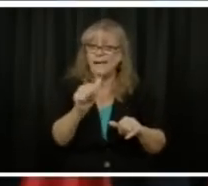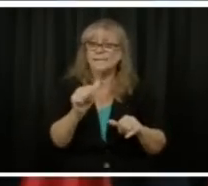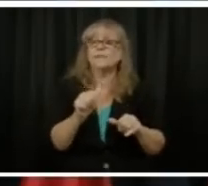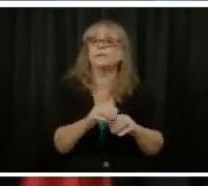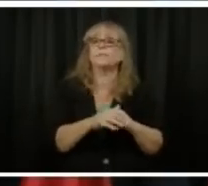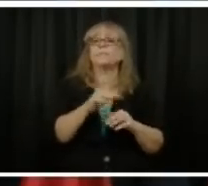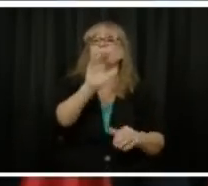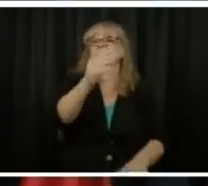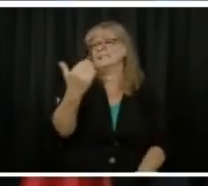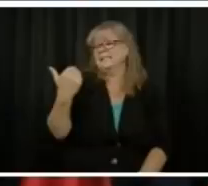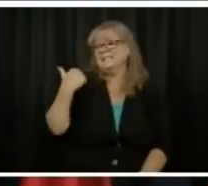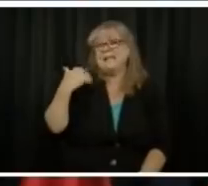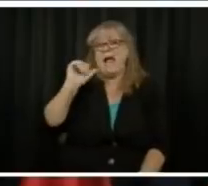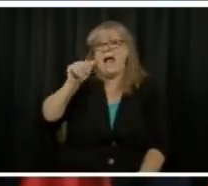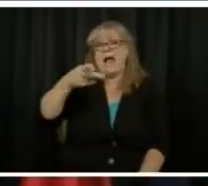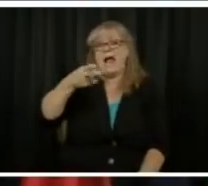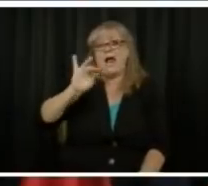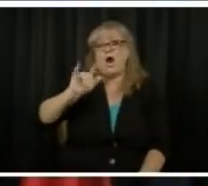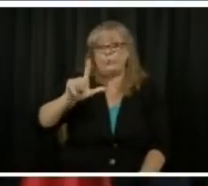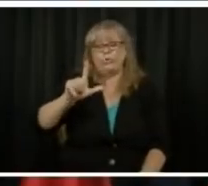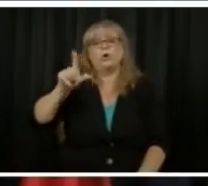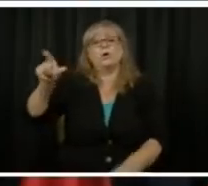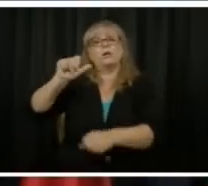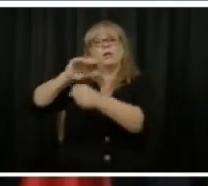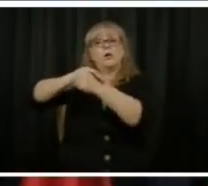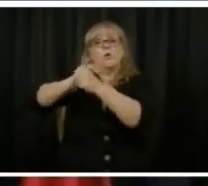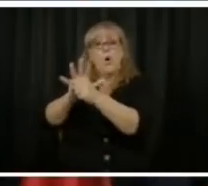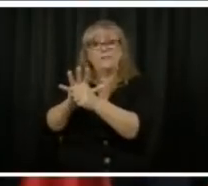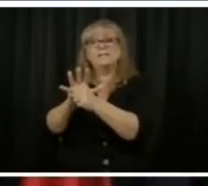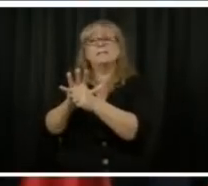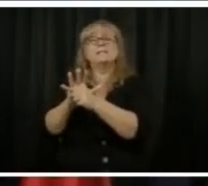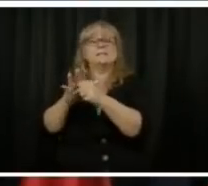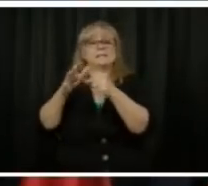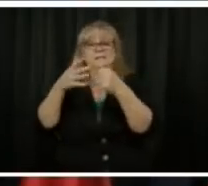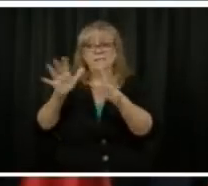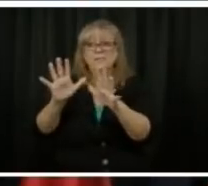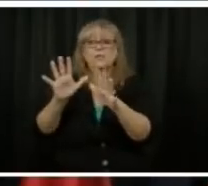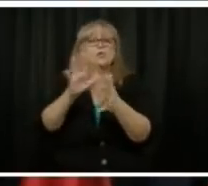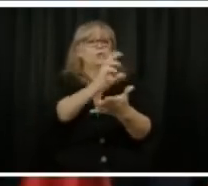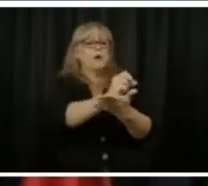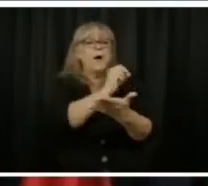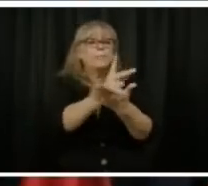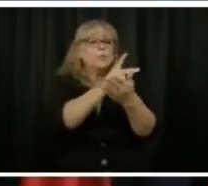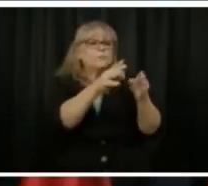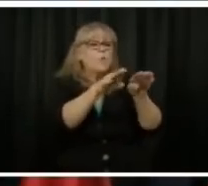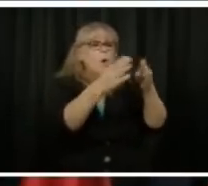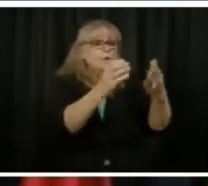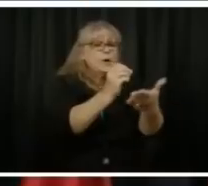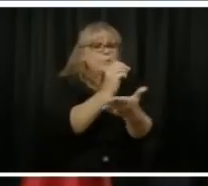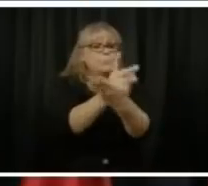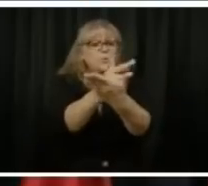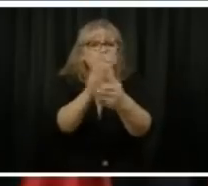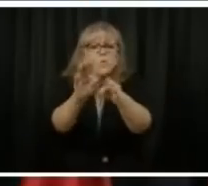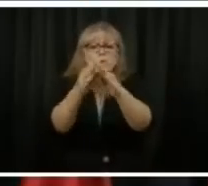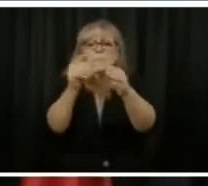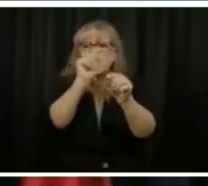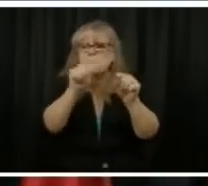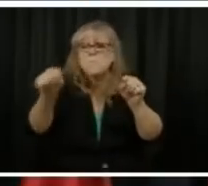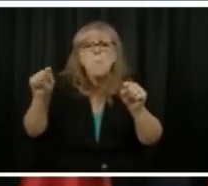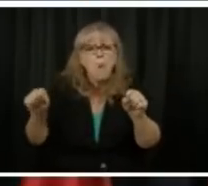variance process. Counties can either choose the safer at home public health order, or if they meet